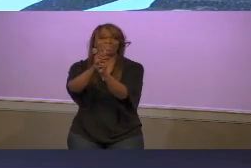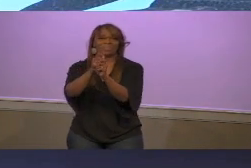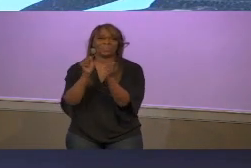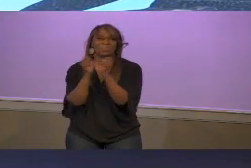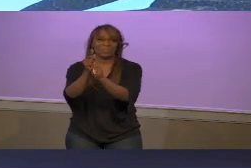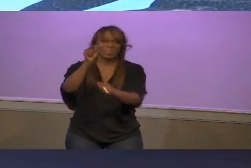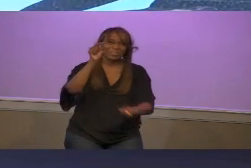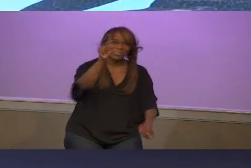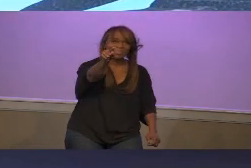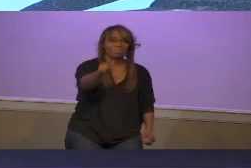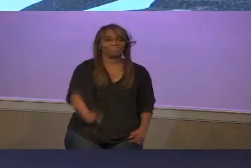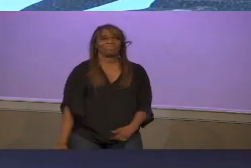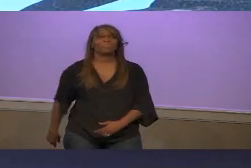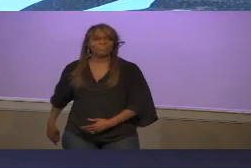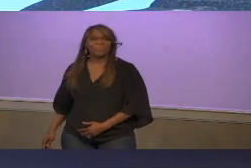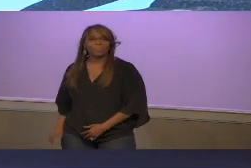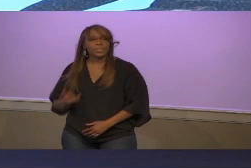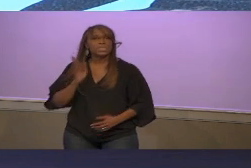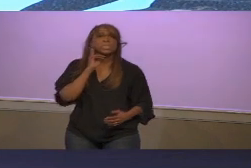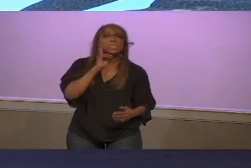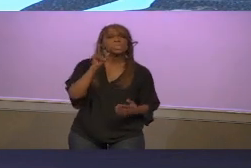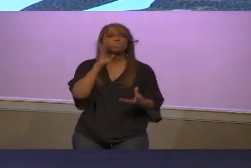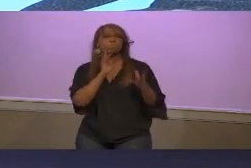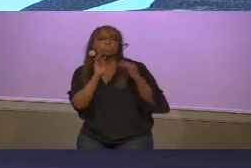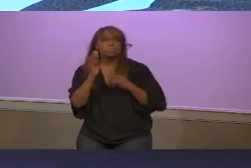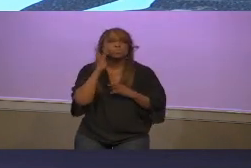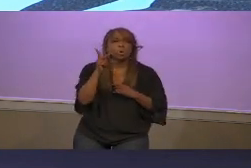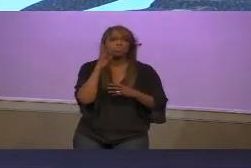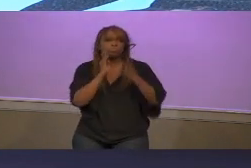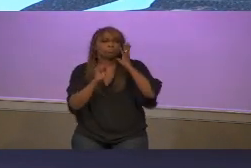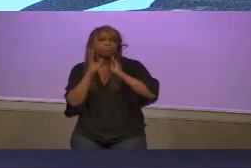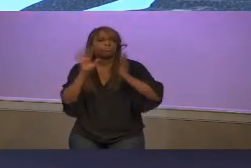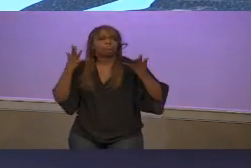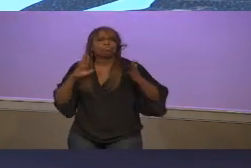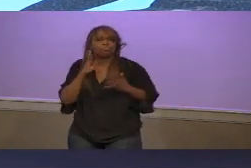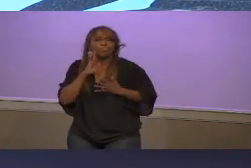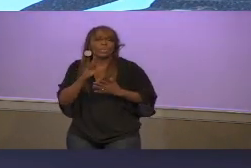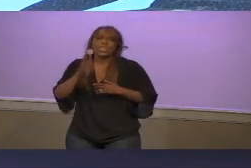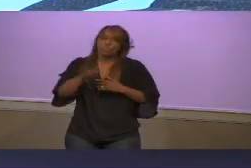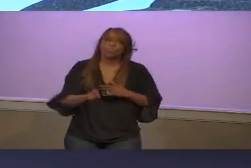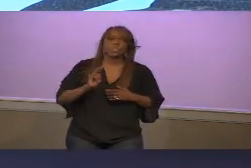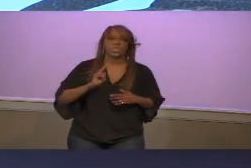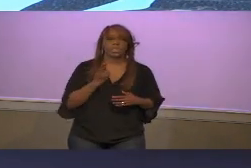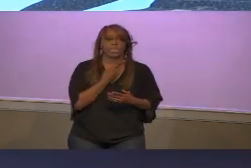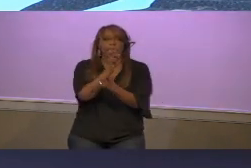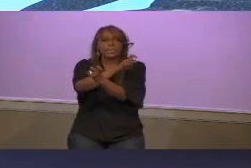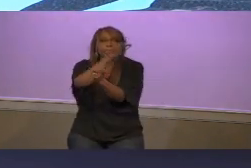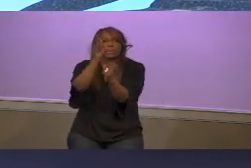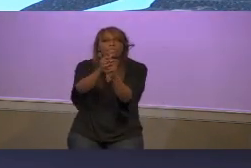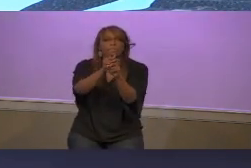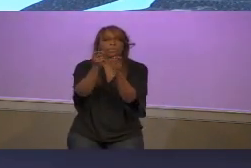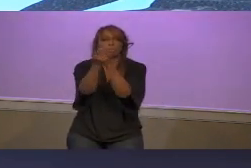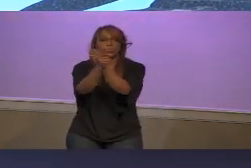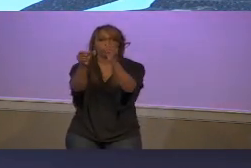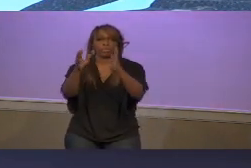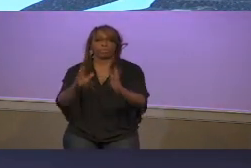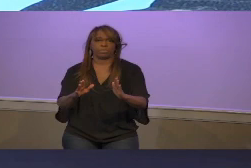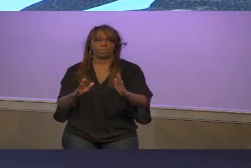case. He sees you and knows what you're dealing with. You need a specific redeemer.